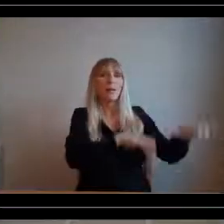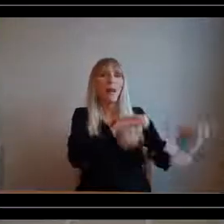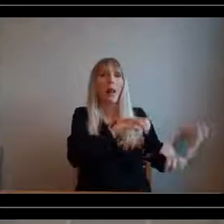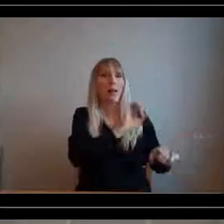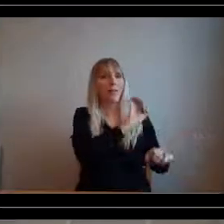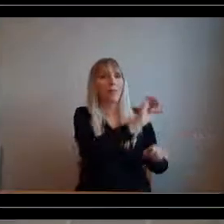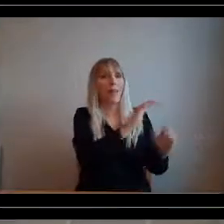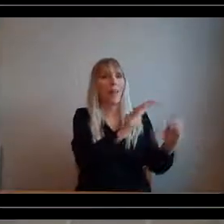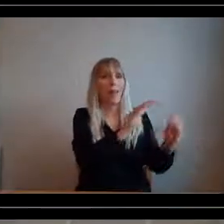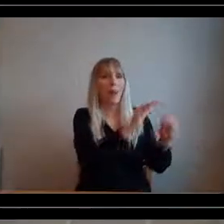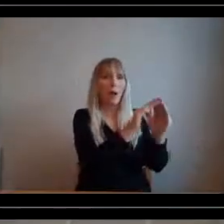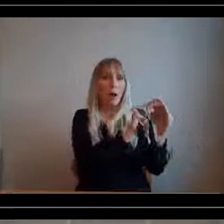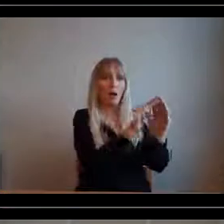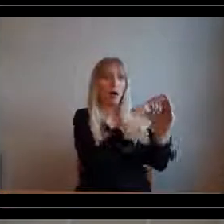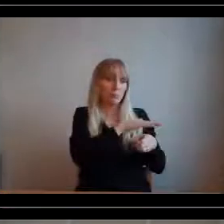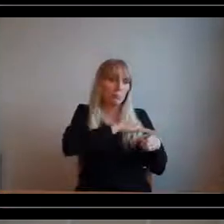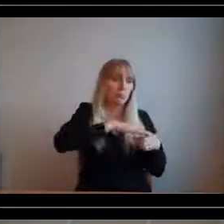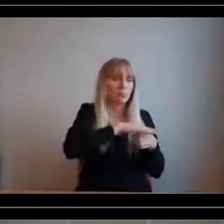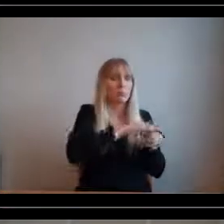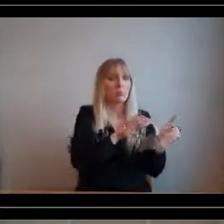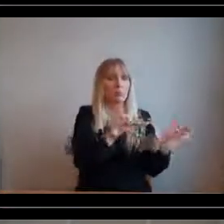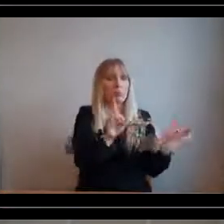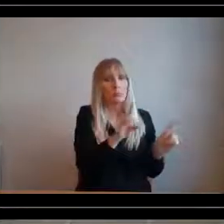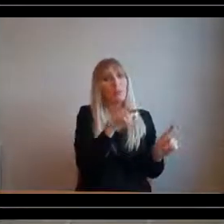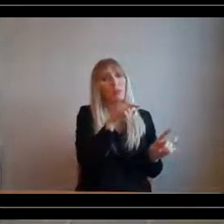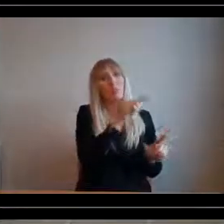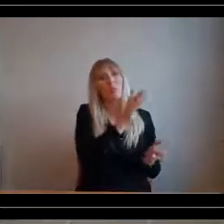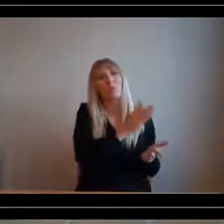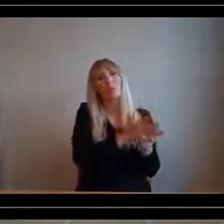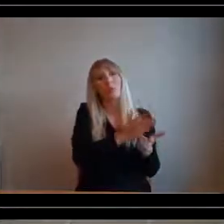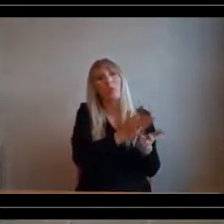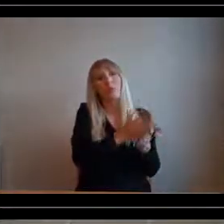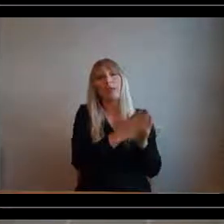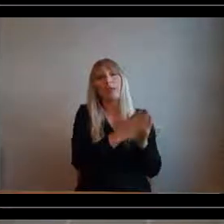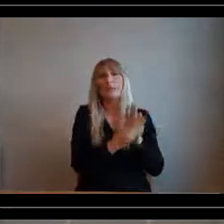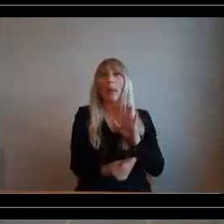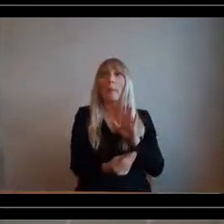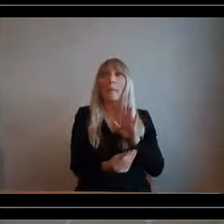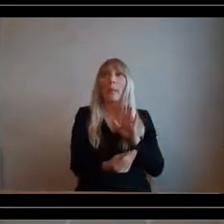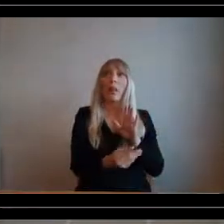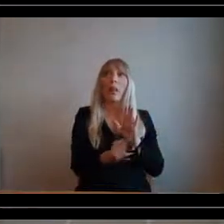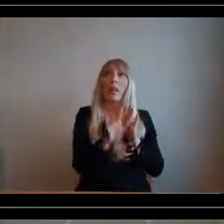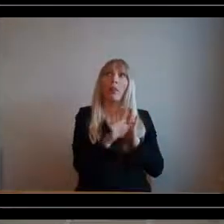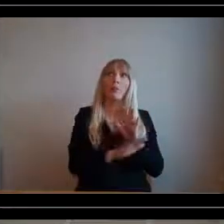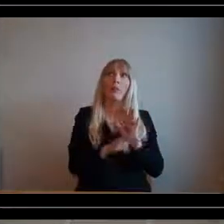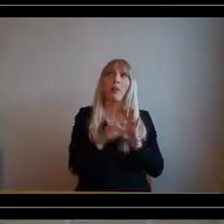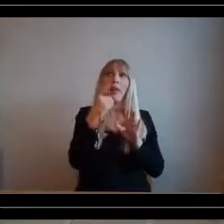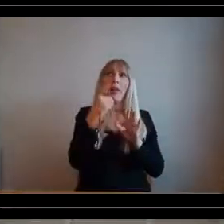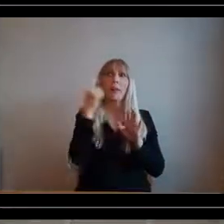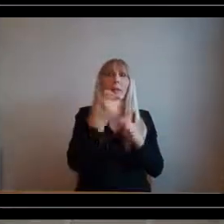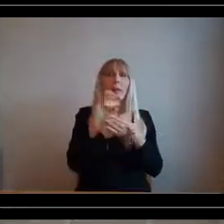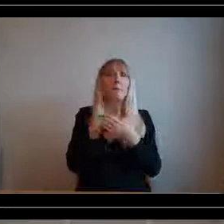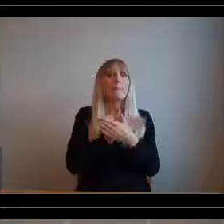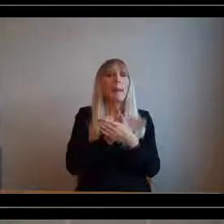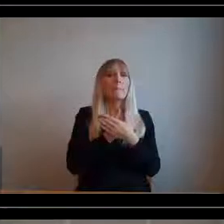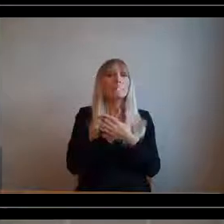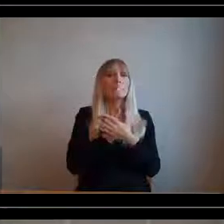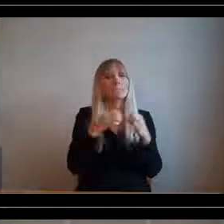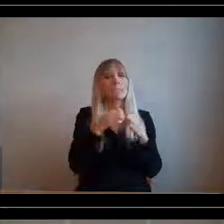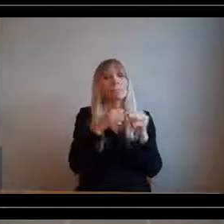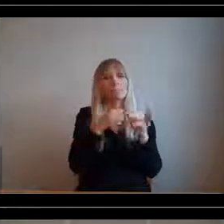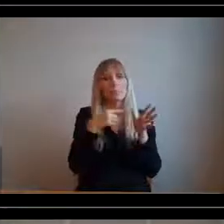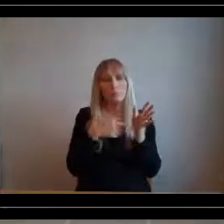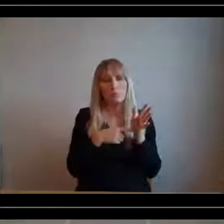habitats, etc. But to give you an example, I think for bats, the plan is to